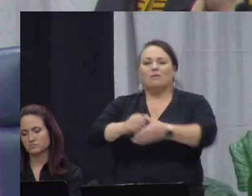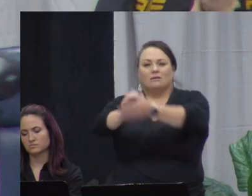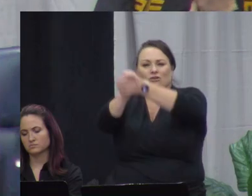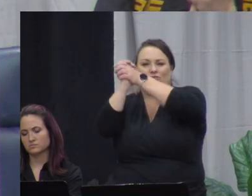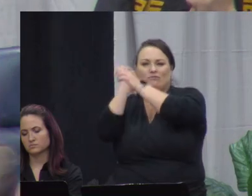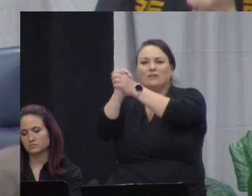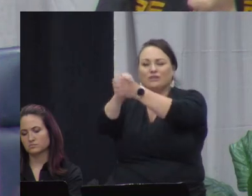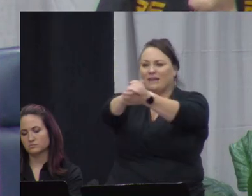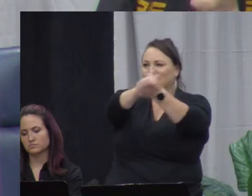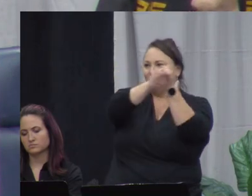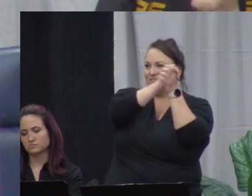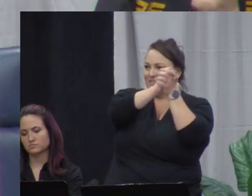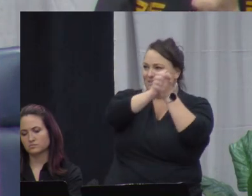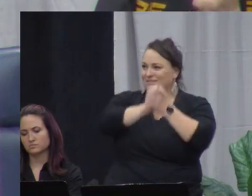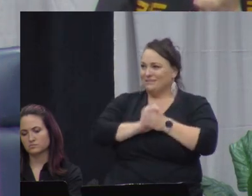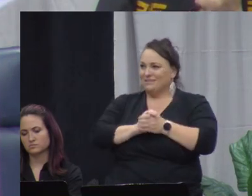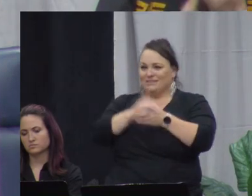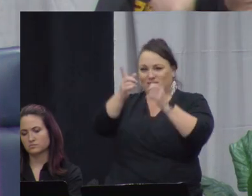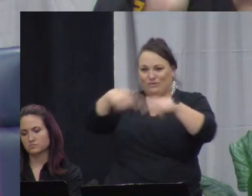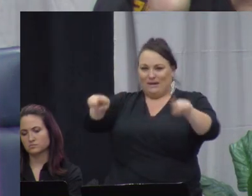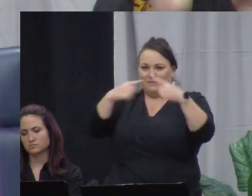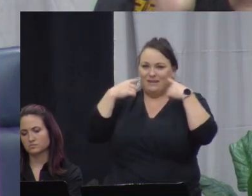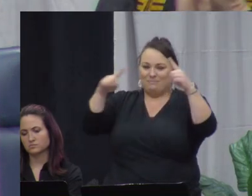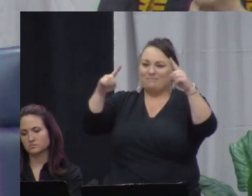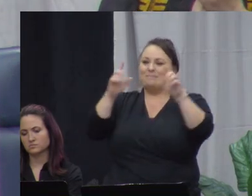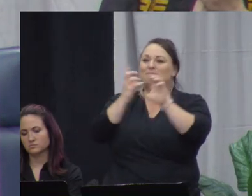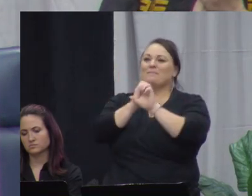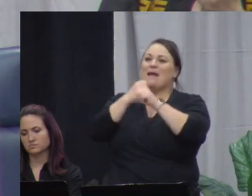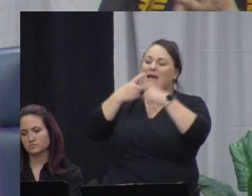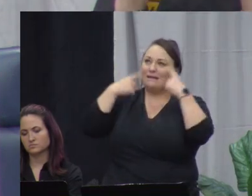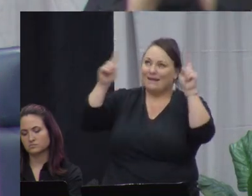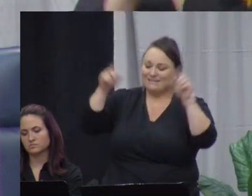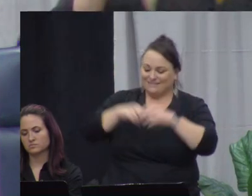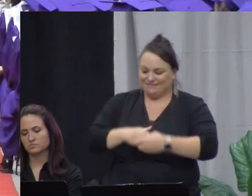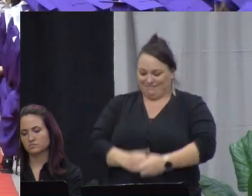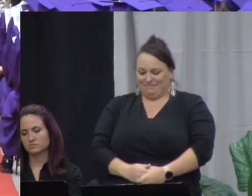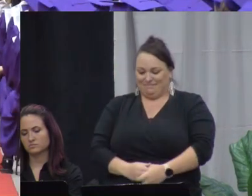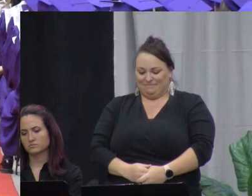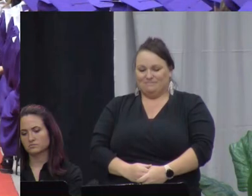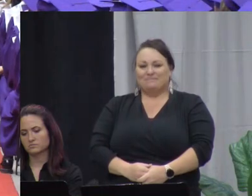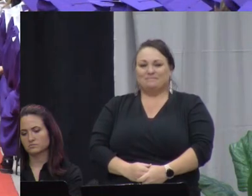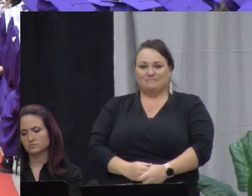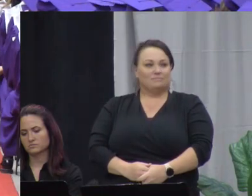Congratulations, felicidades, mil bendiciones.